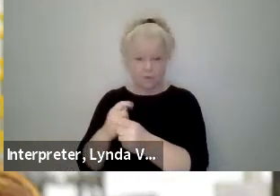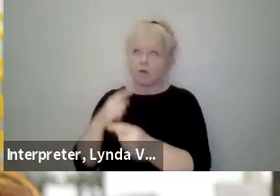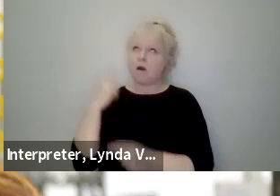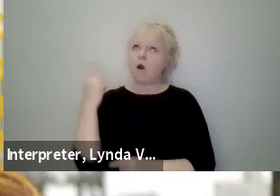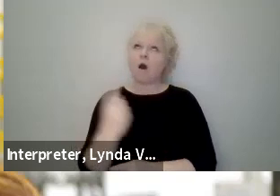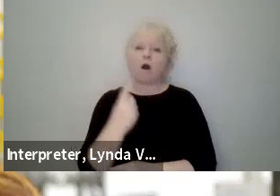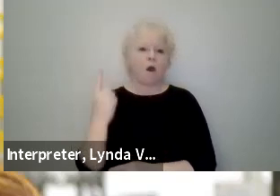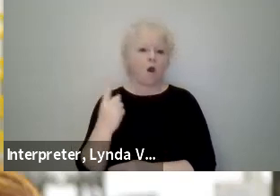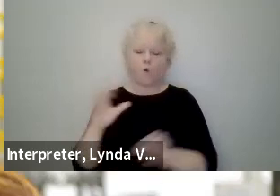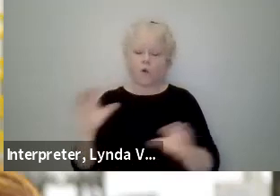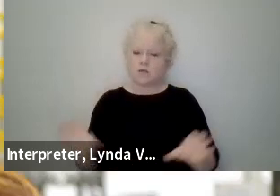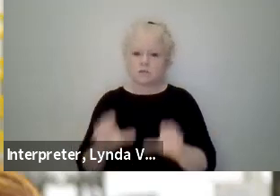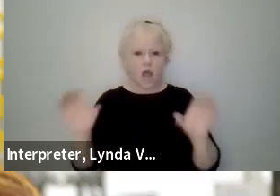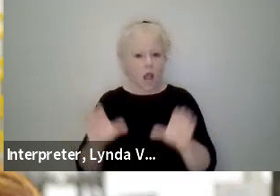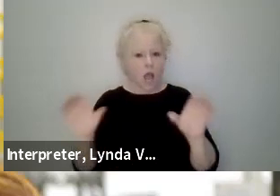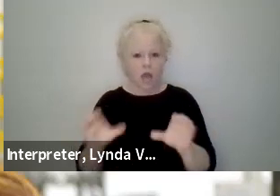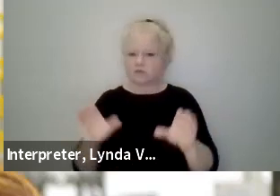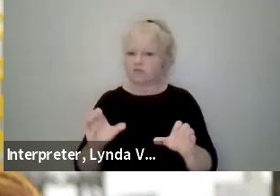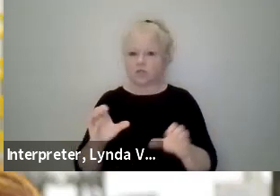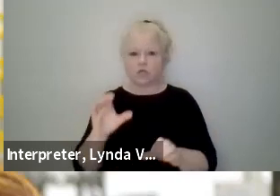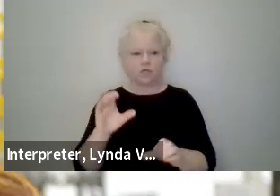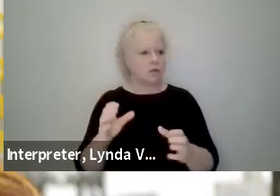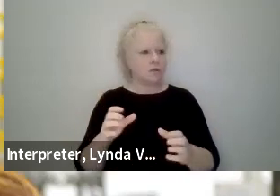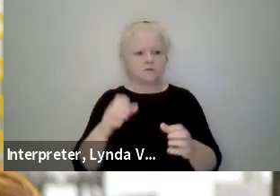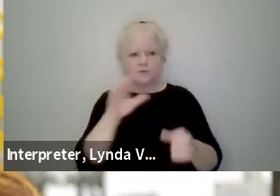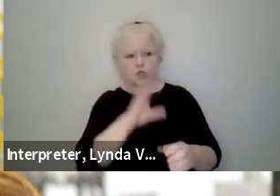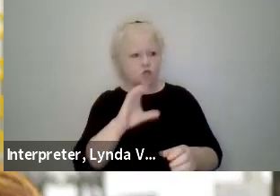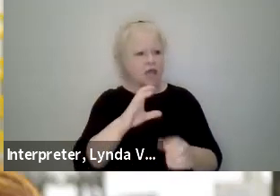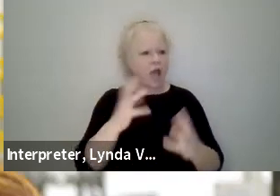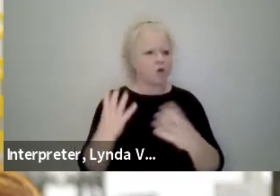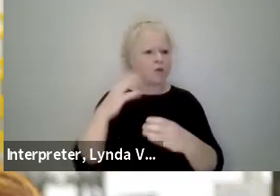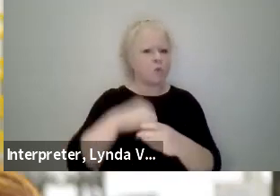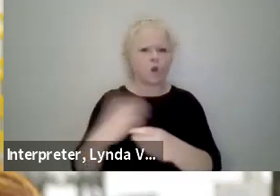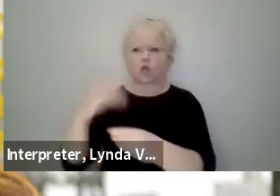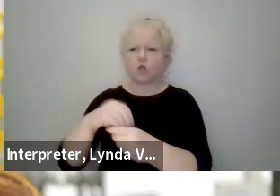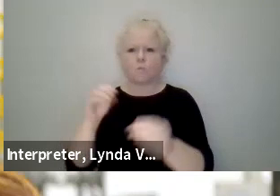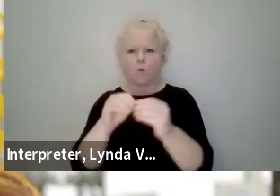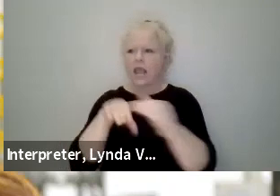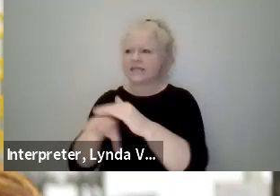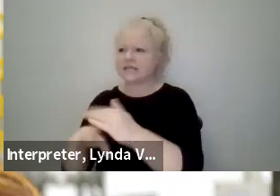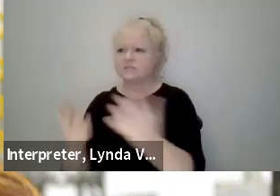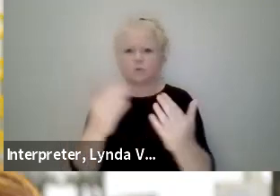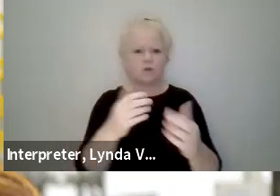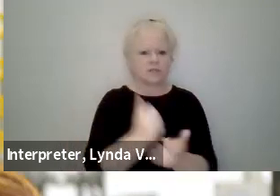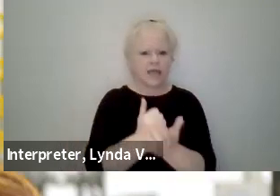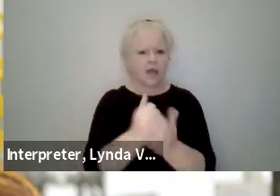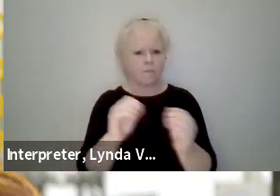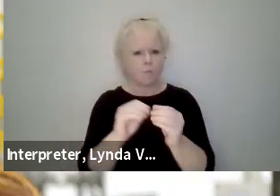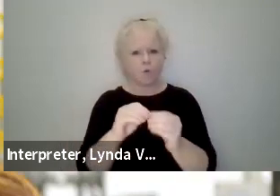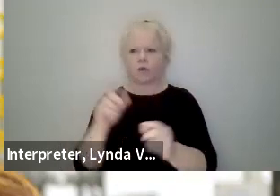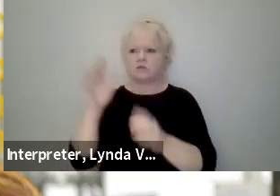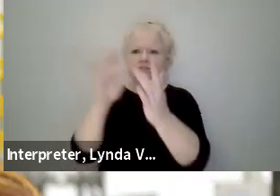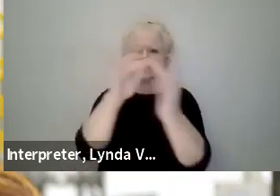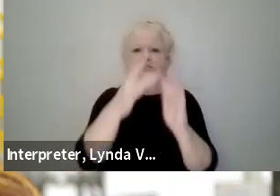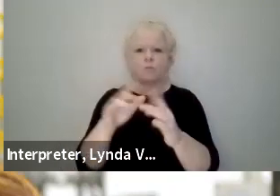always actively looking for ways to be more inclusive, more accessible, and to reach more people with disabilities